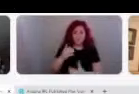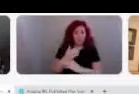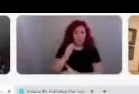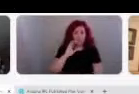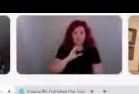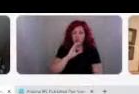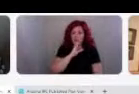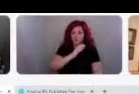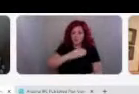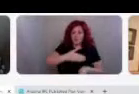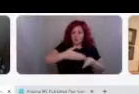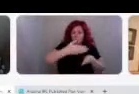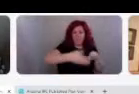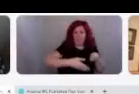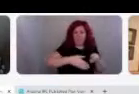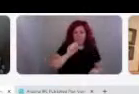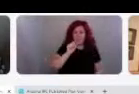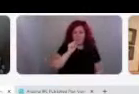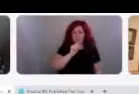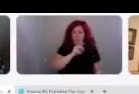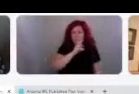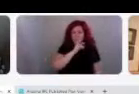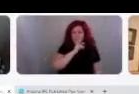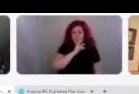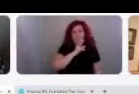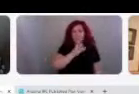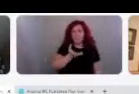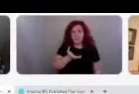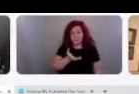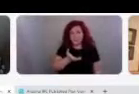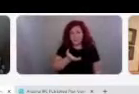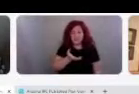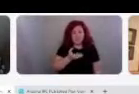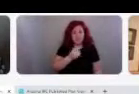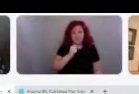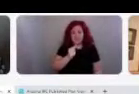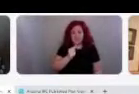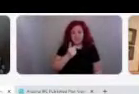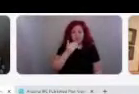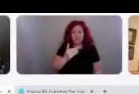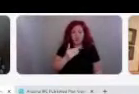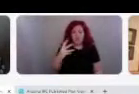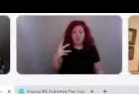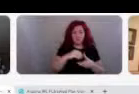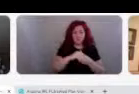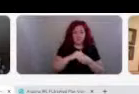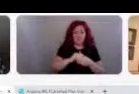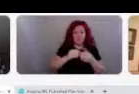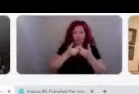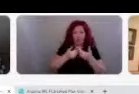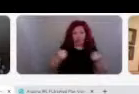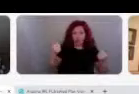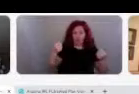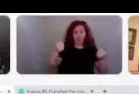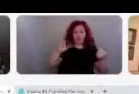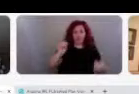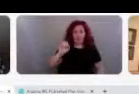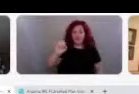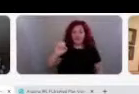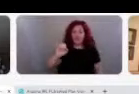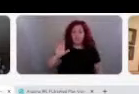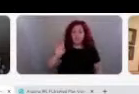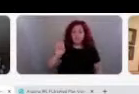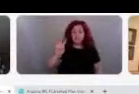most edge of awatuki it's clear across the county and it's an incoherent collection of disparate communities of interest our civic center